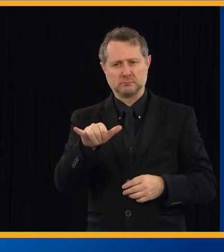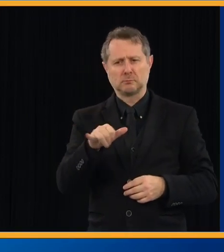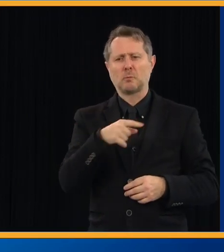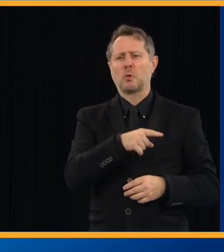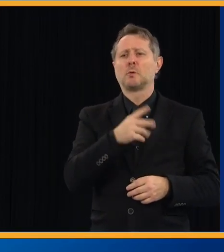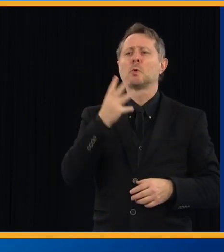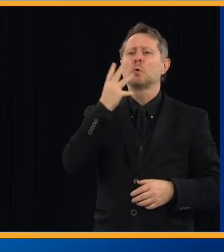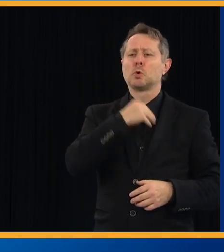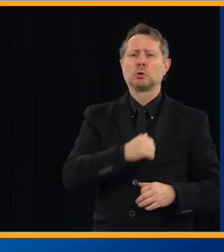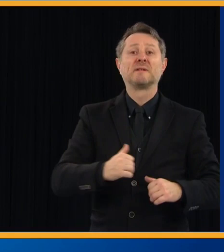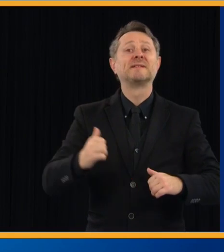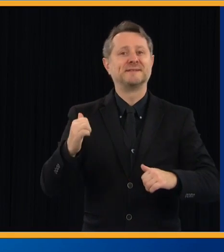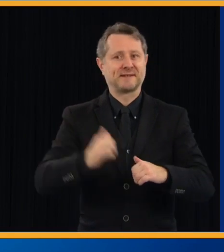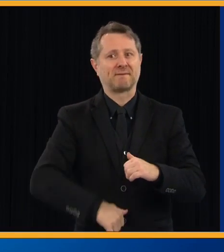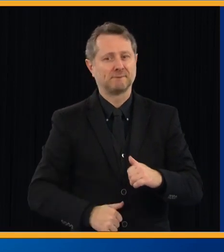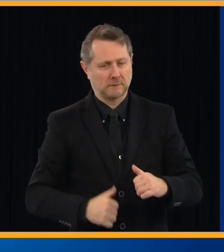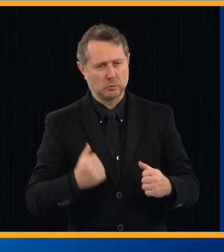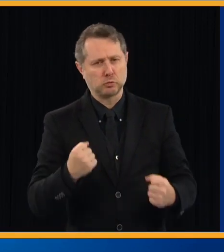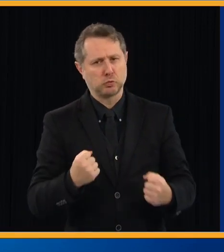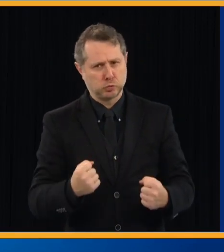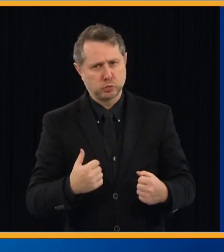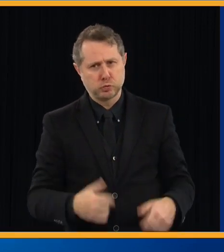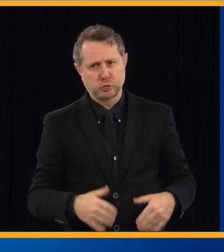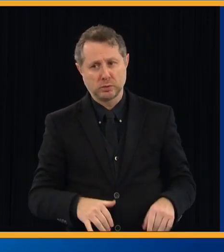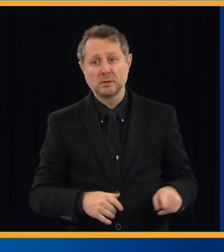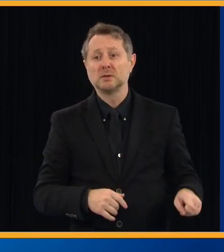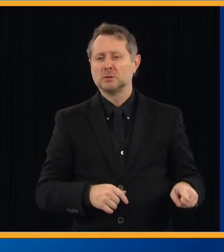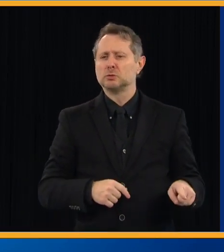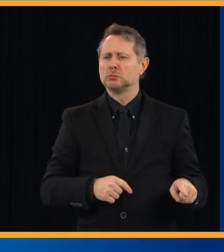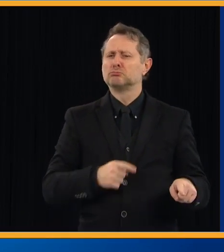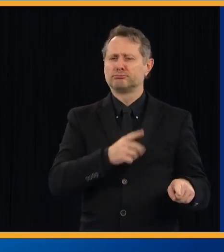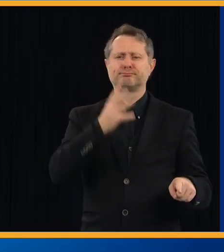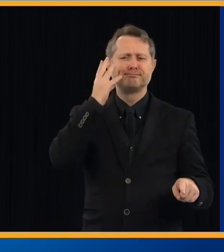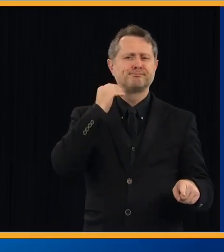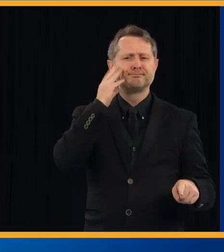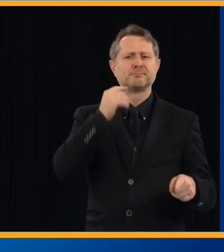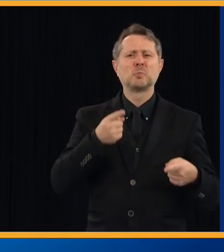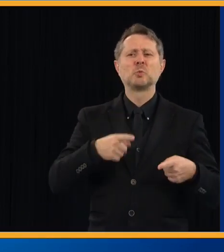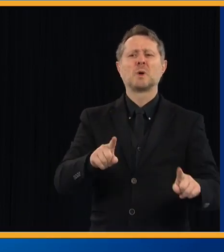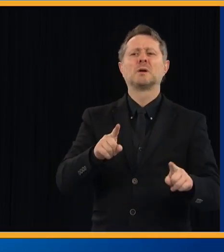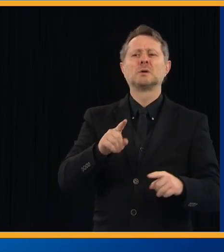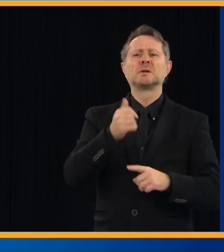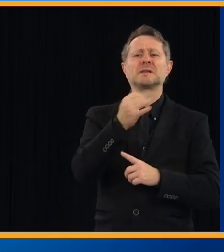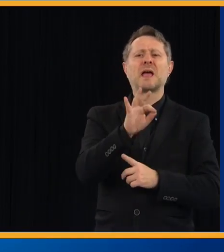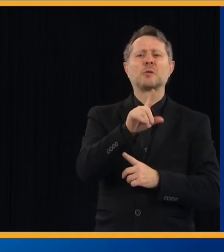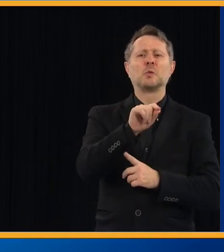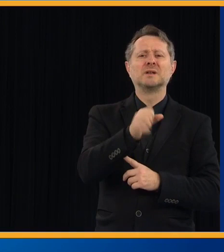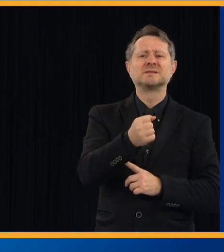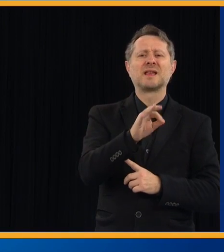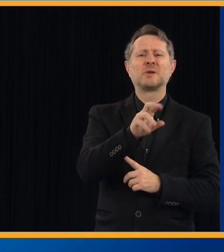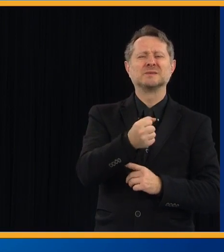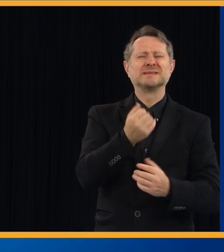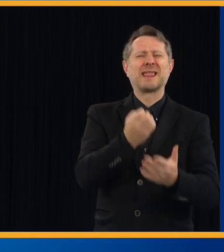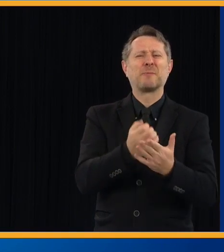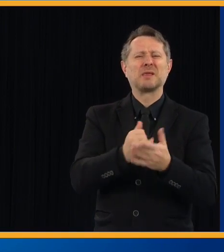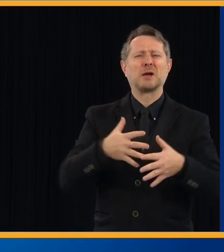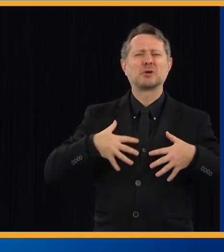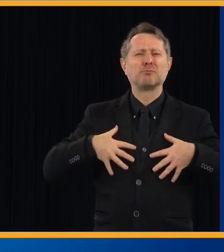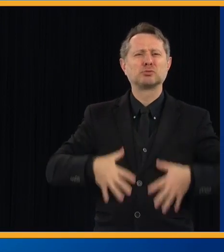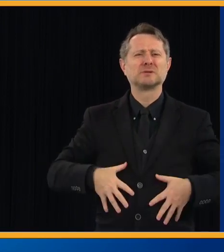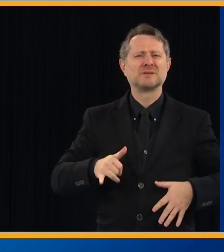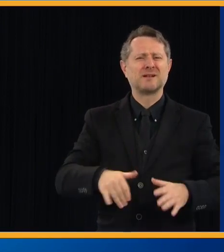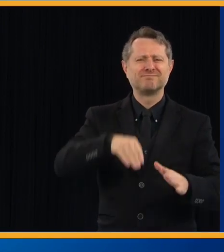lady. She was New York tough. Gone through the Depression, early immigrant, worked hard all her life, and she was a